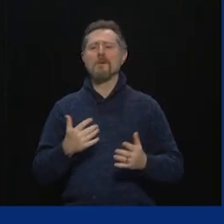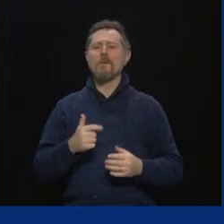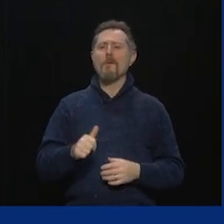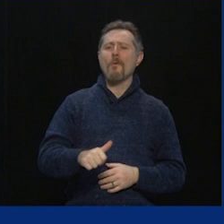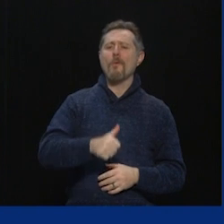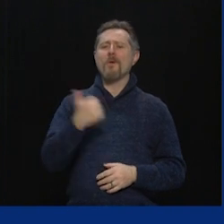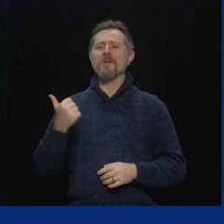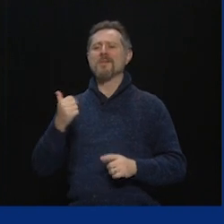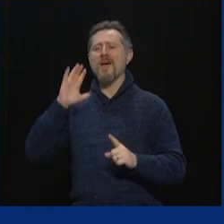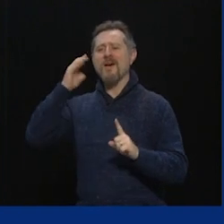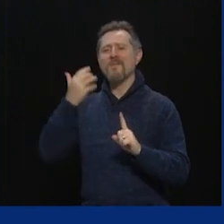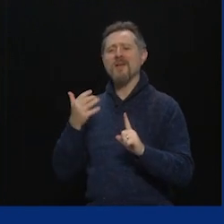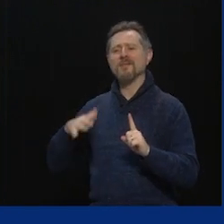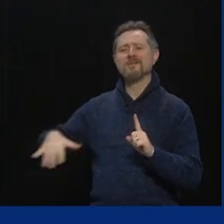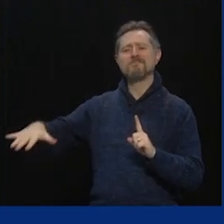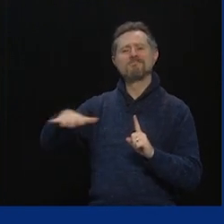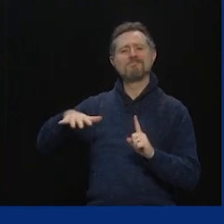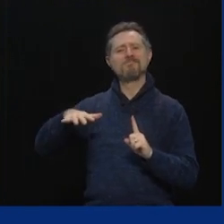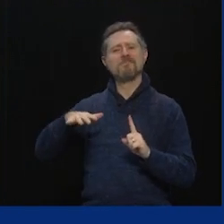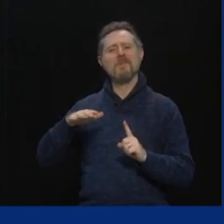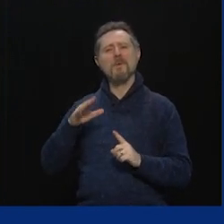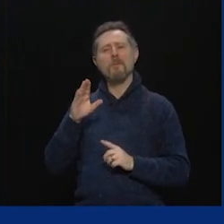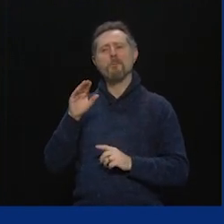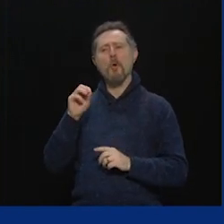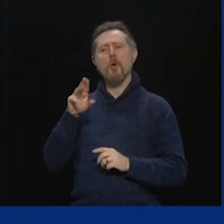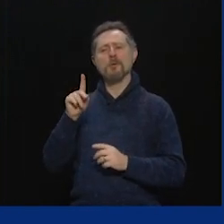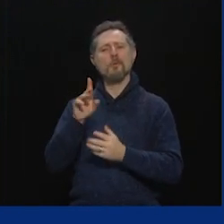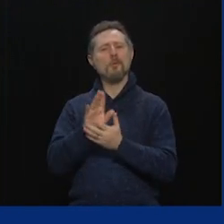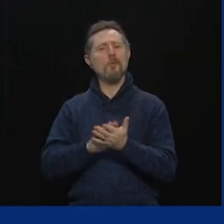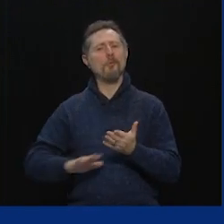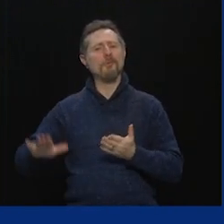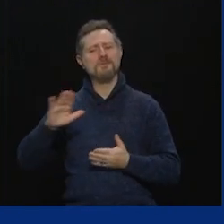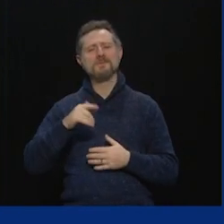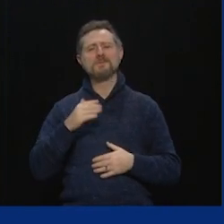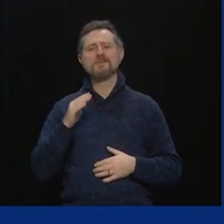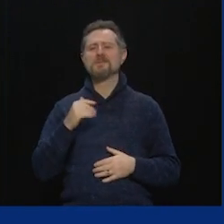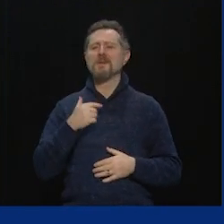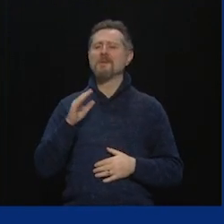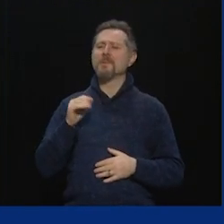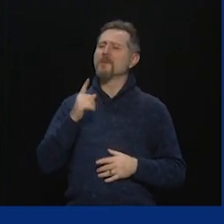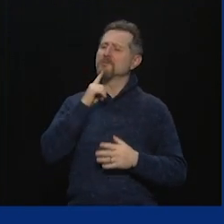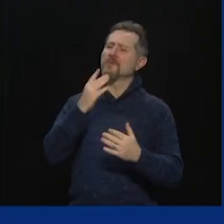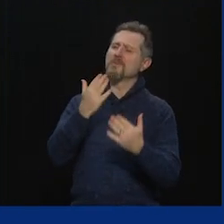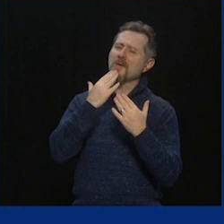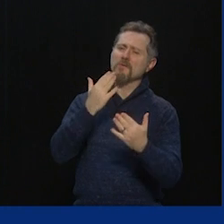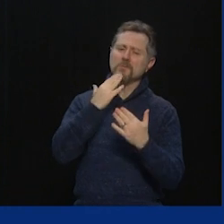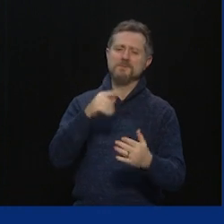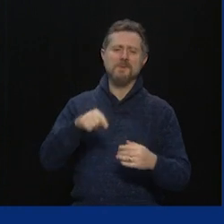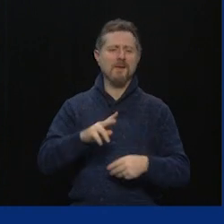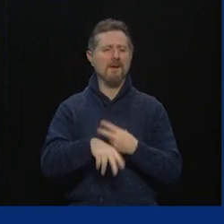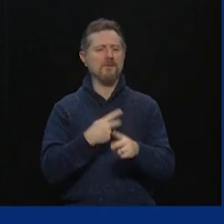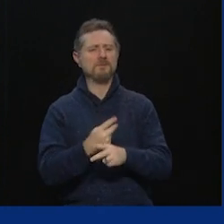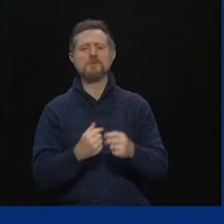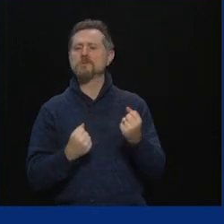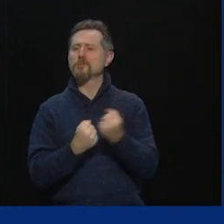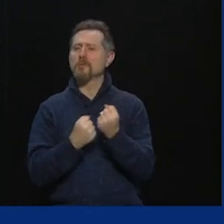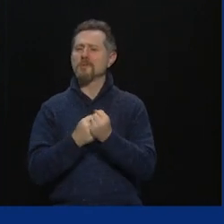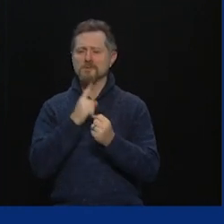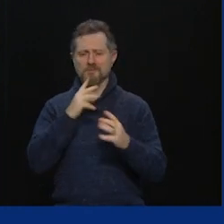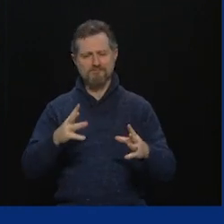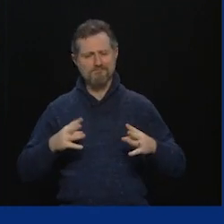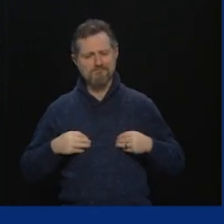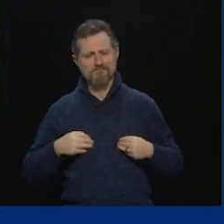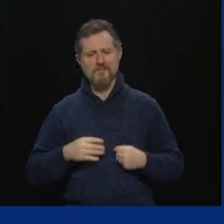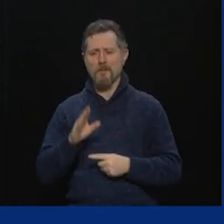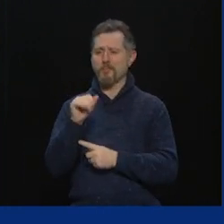BART community. And I'm eternally grateful for the kind of support I have received from BART College